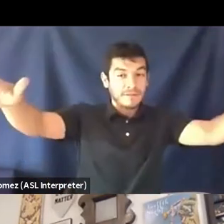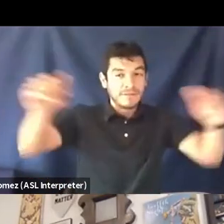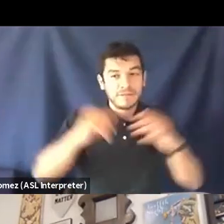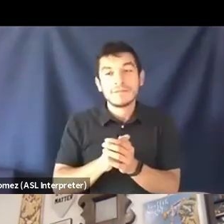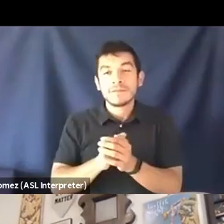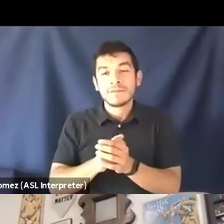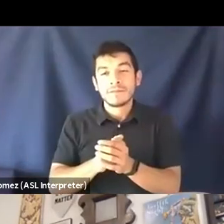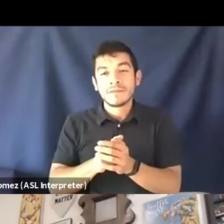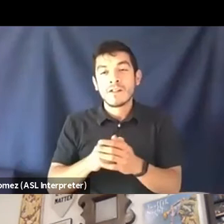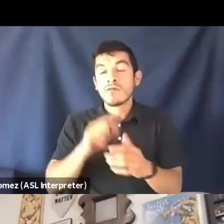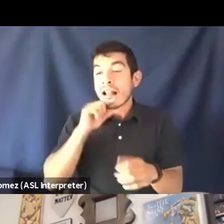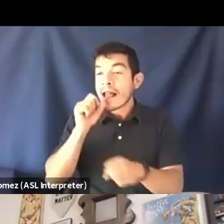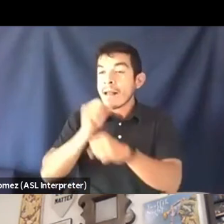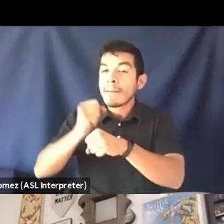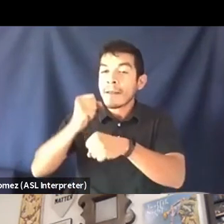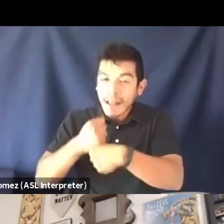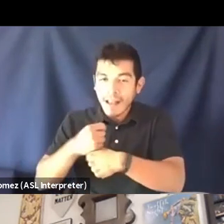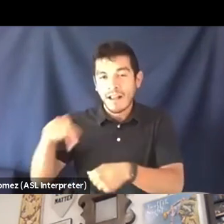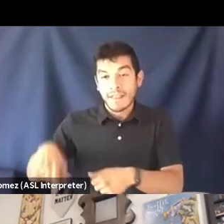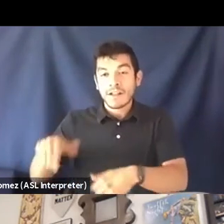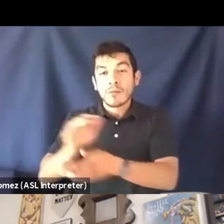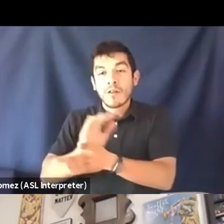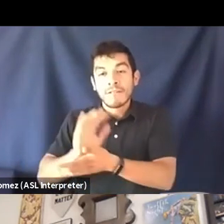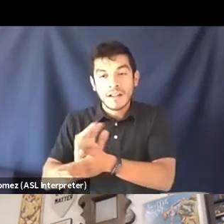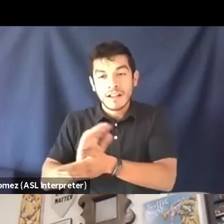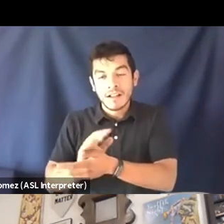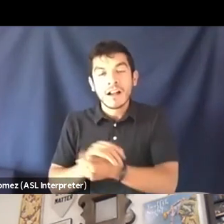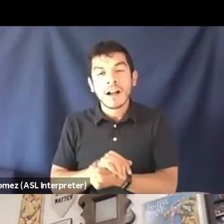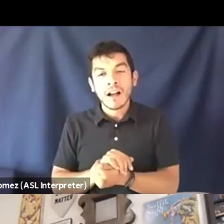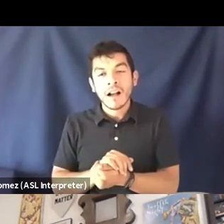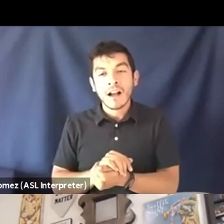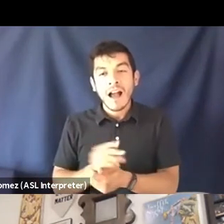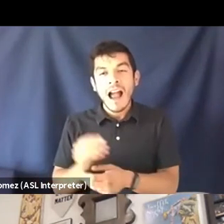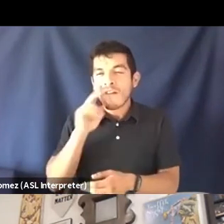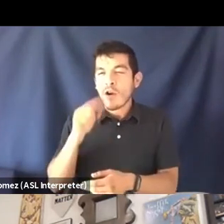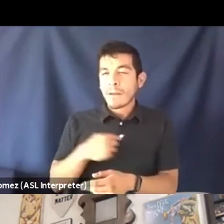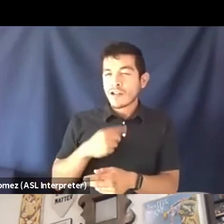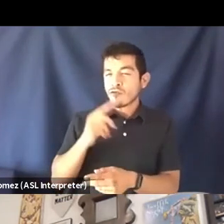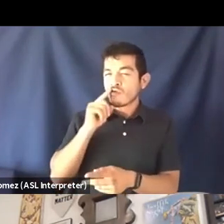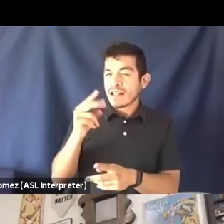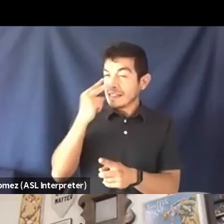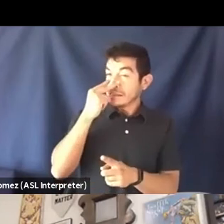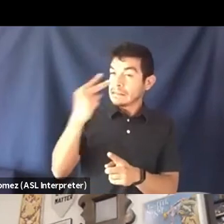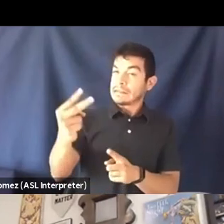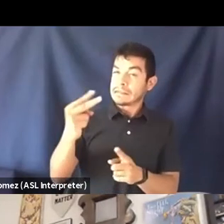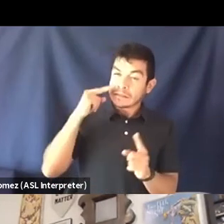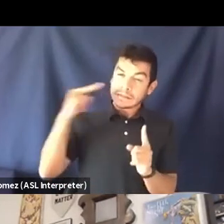it took the making of this film and for me to see the journey,